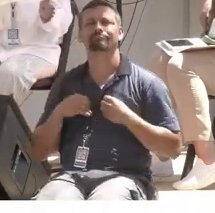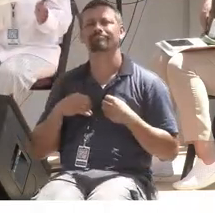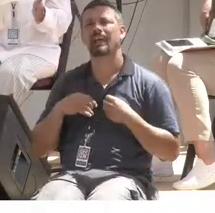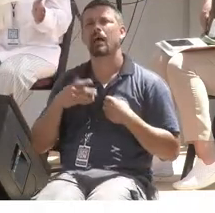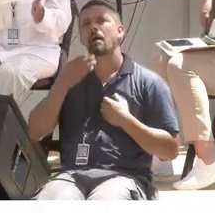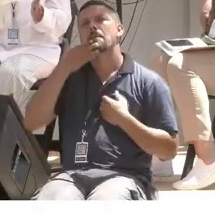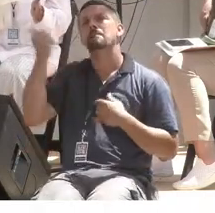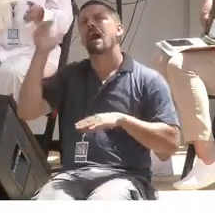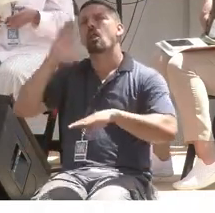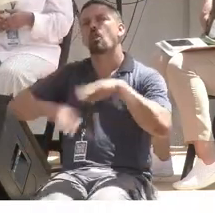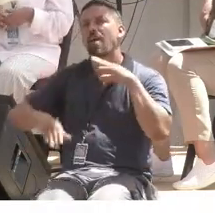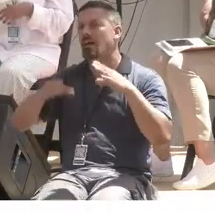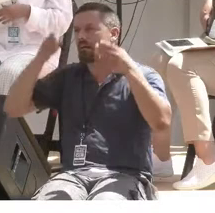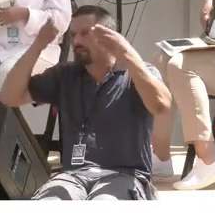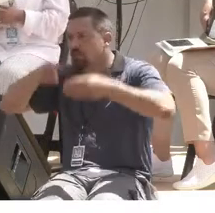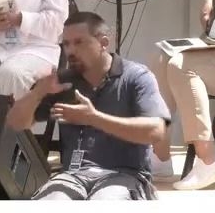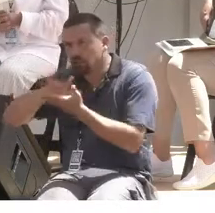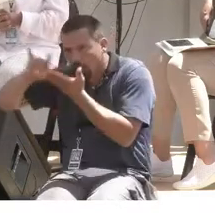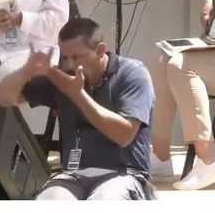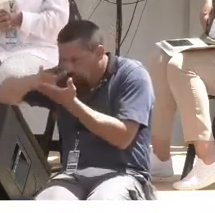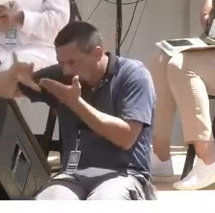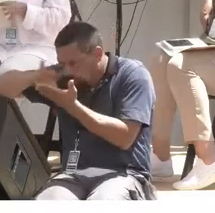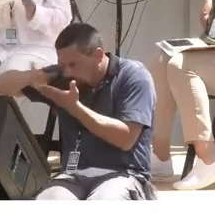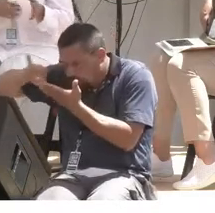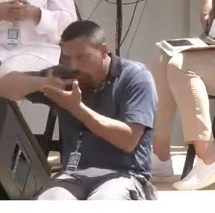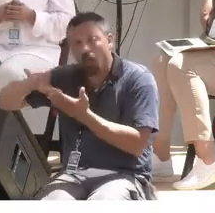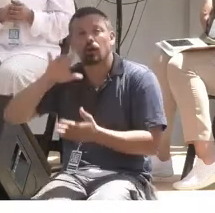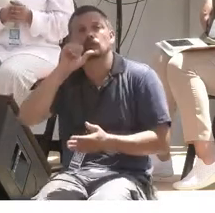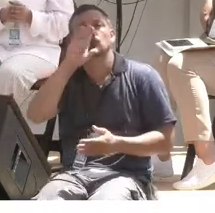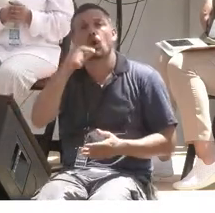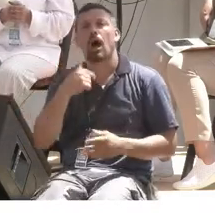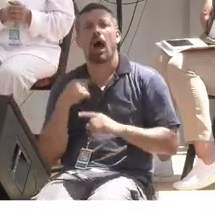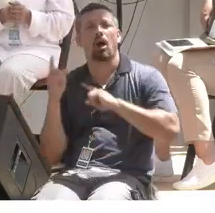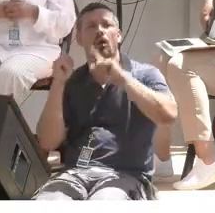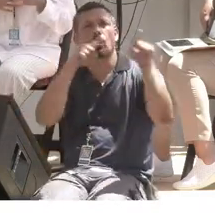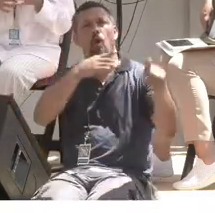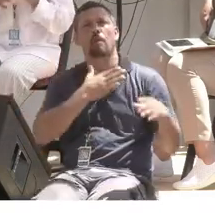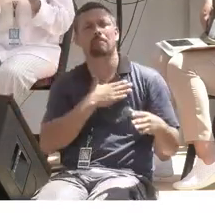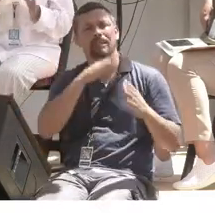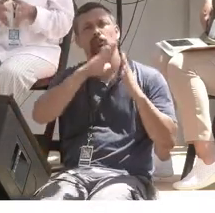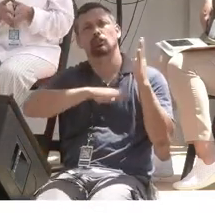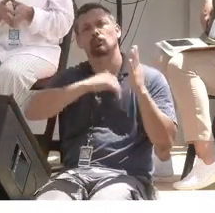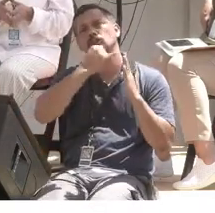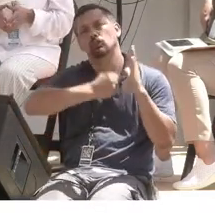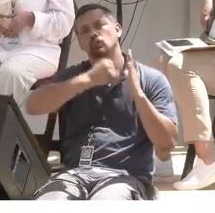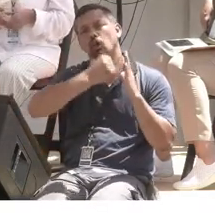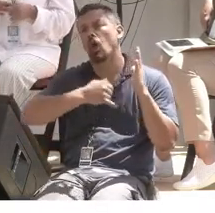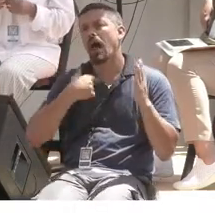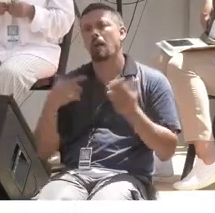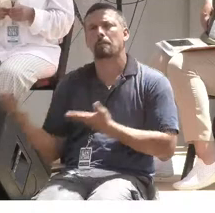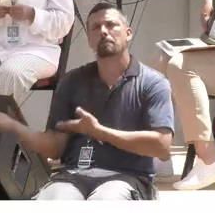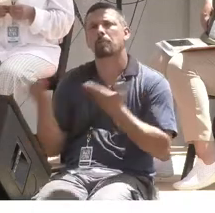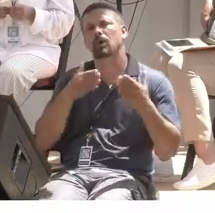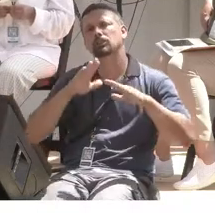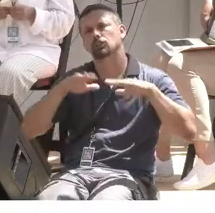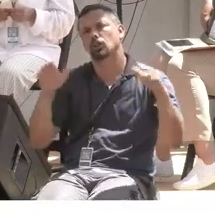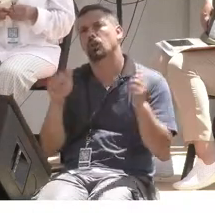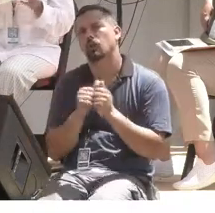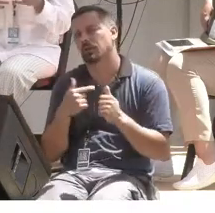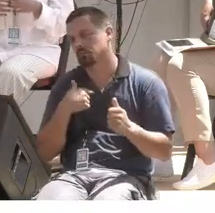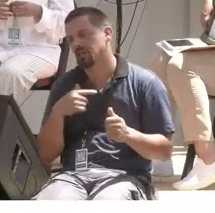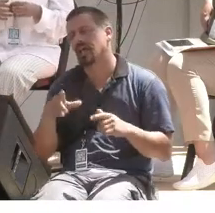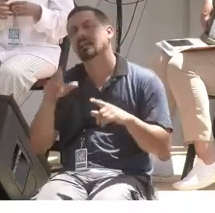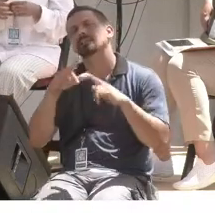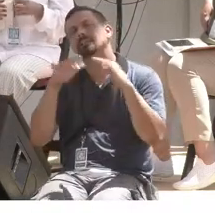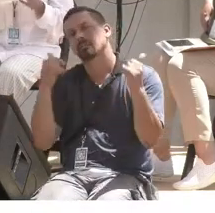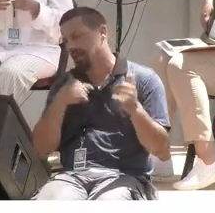away from technology. And whenever I go to my studio, I would take them with me sometimes when I'm not too busy. And also, I would